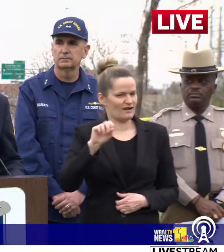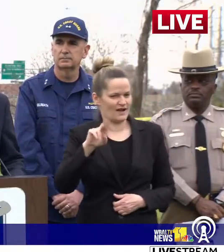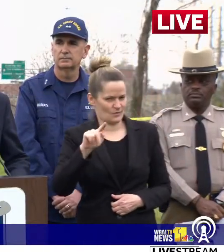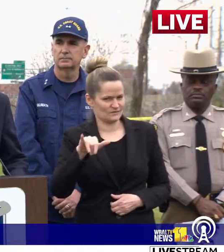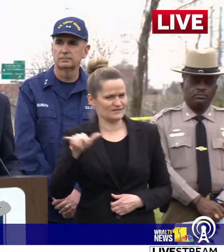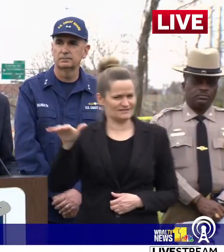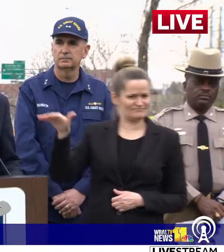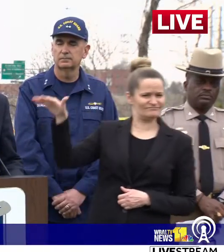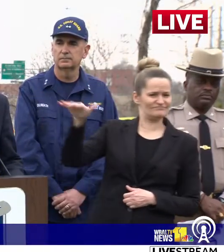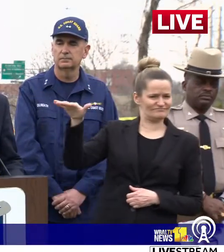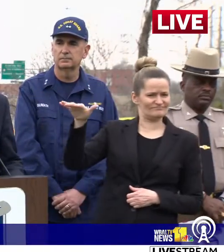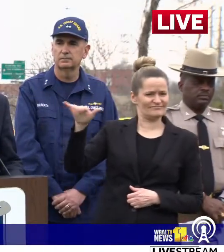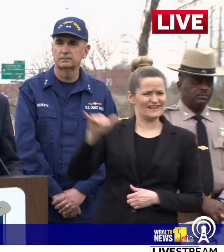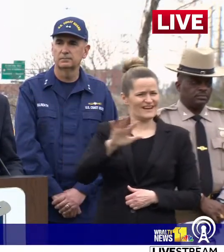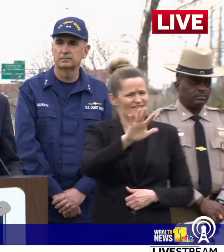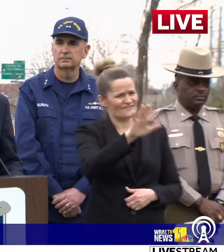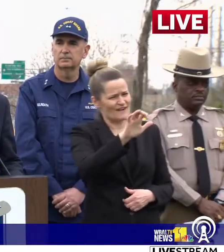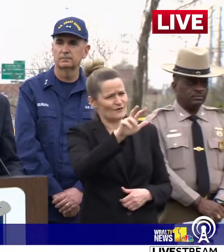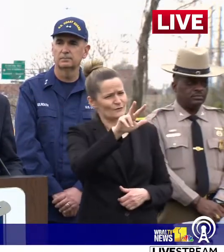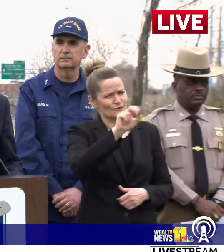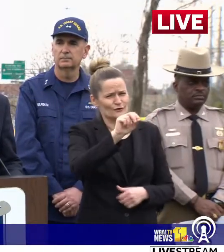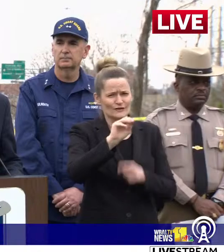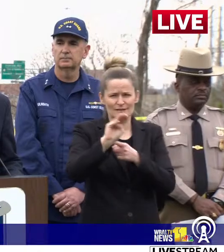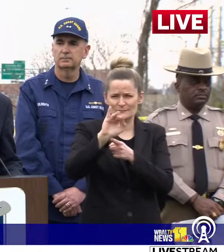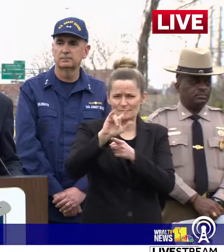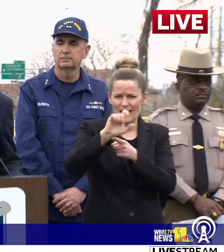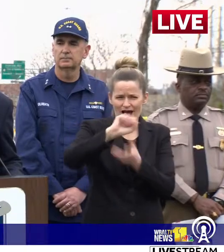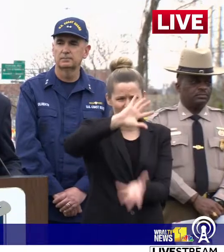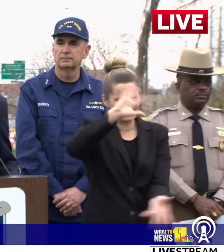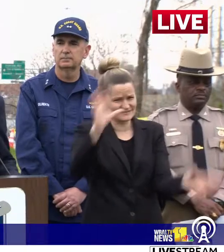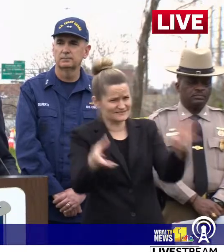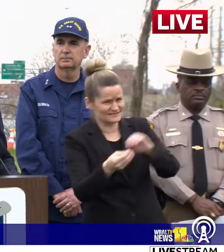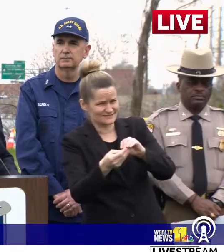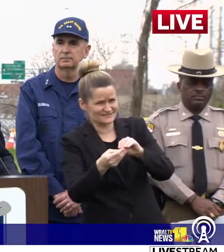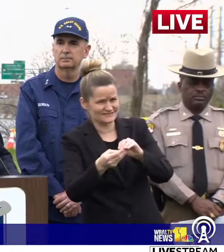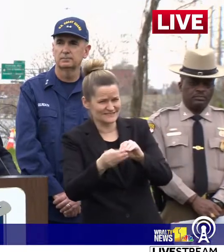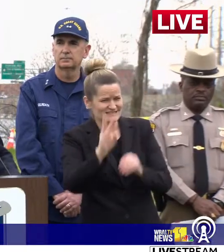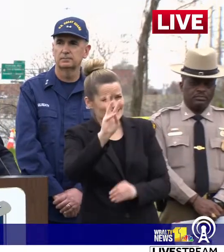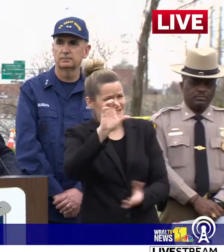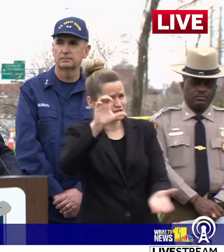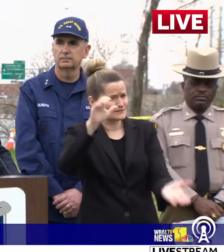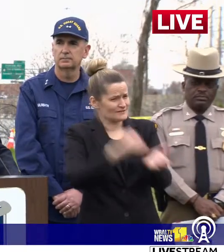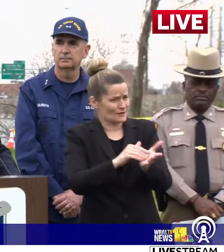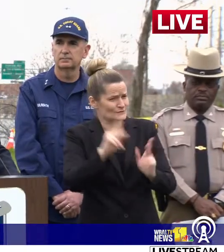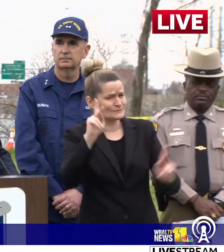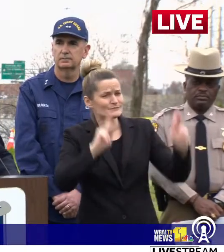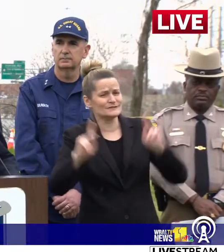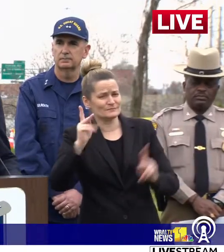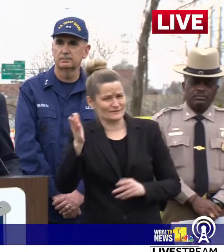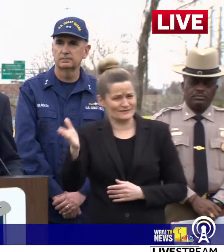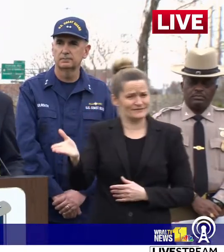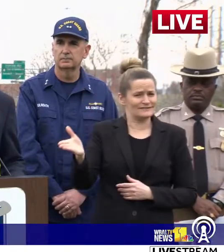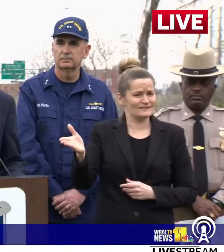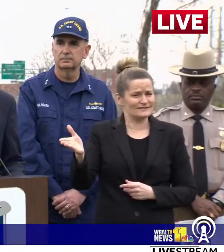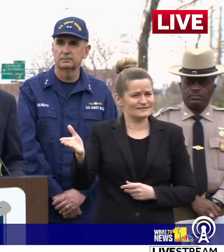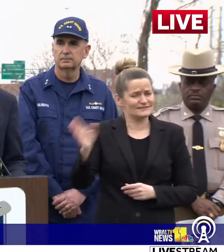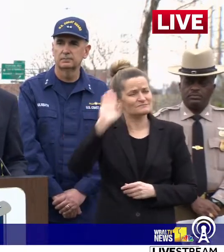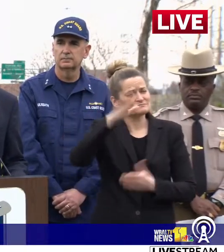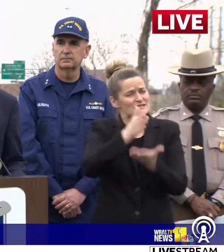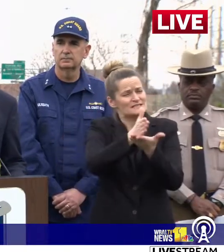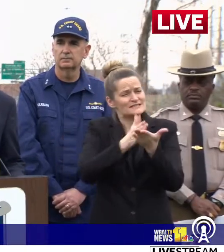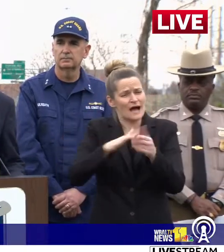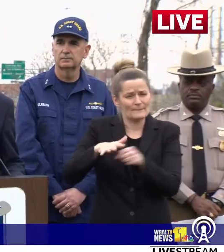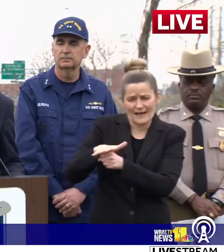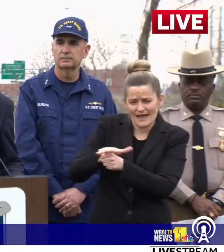that's 530 miles of coast and 600,000 people. And we have neighborhoods that were built in the northern part of our county,